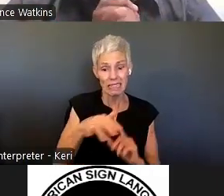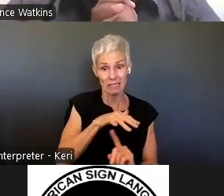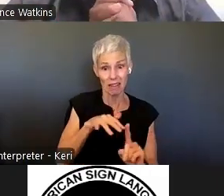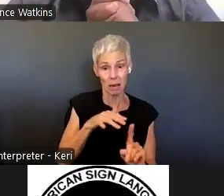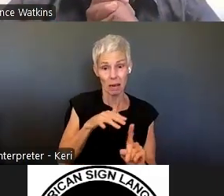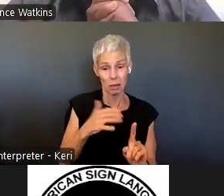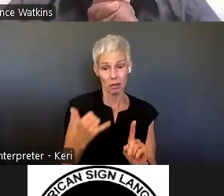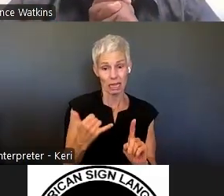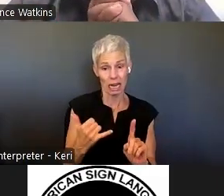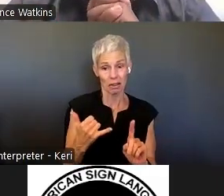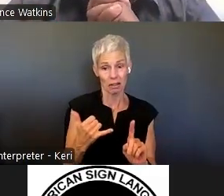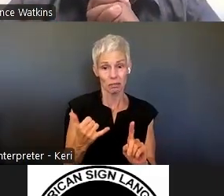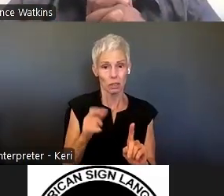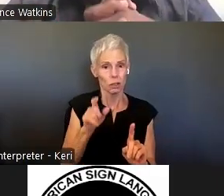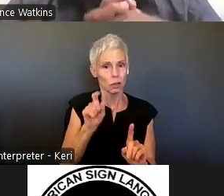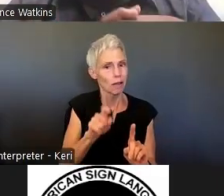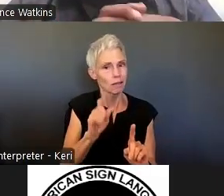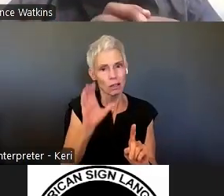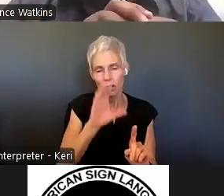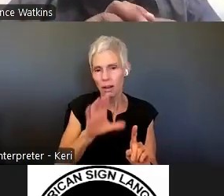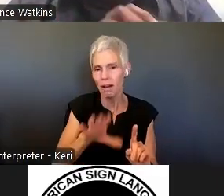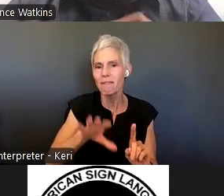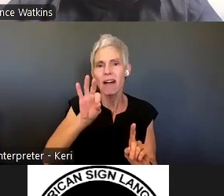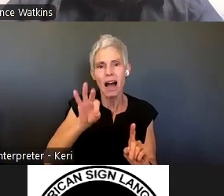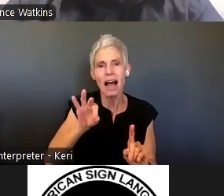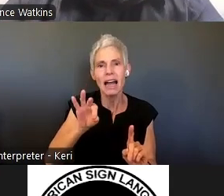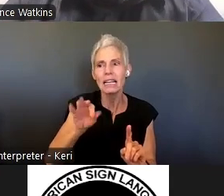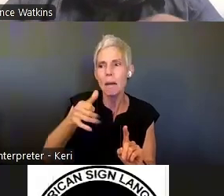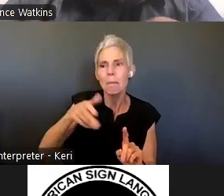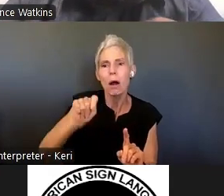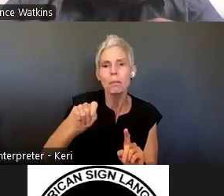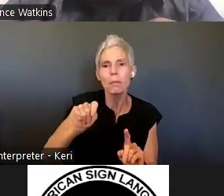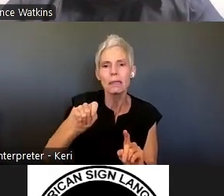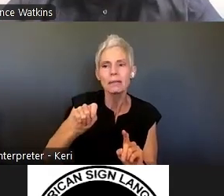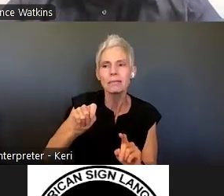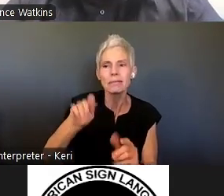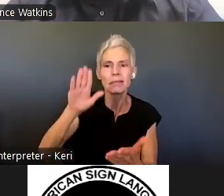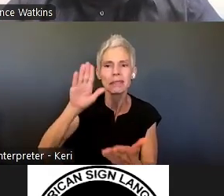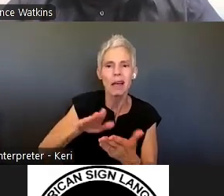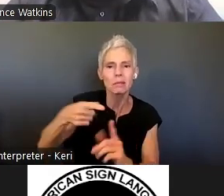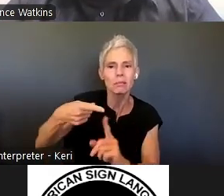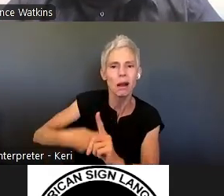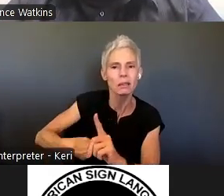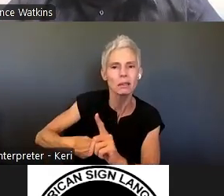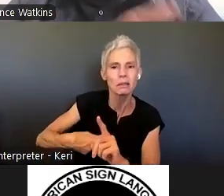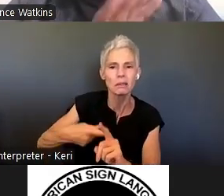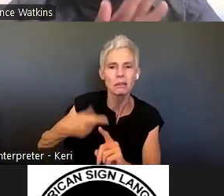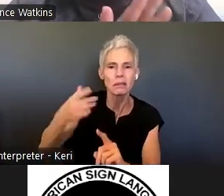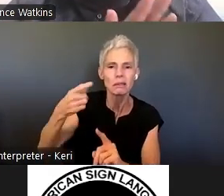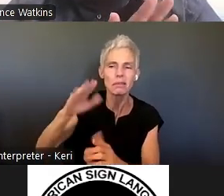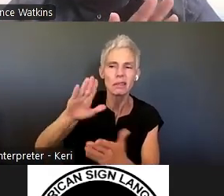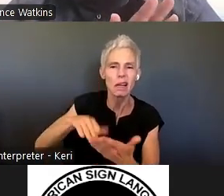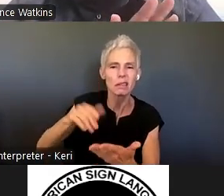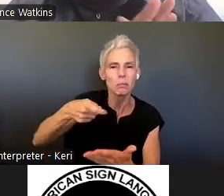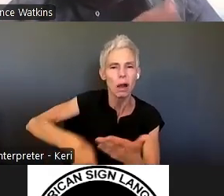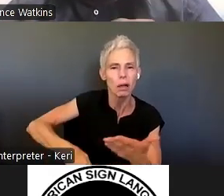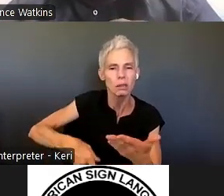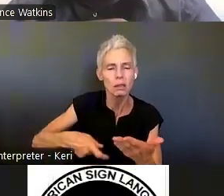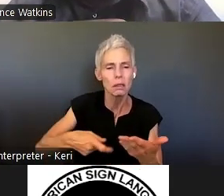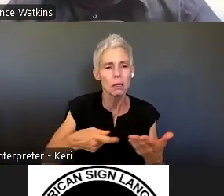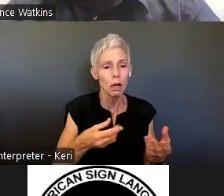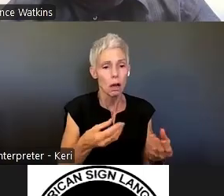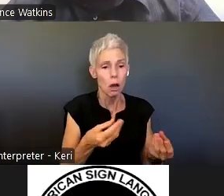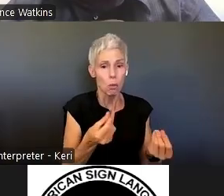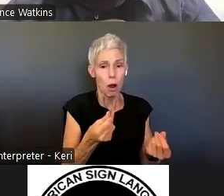really just mean that you would need to find a cheaper apartment. That being said, property values are